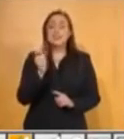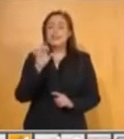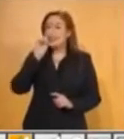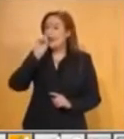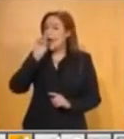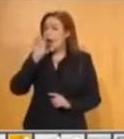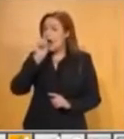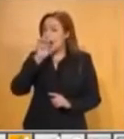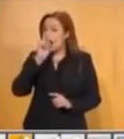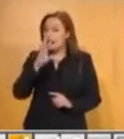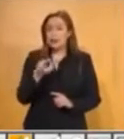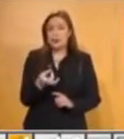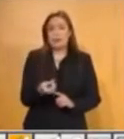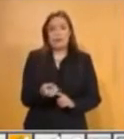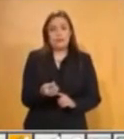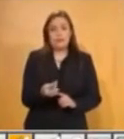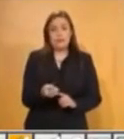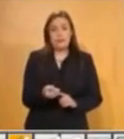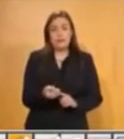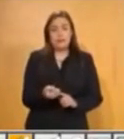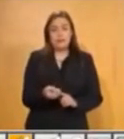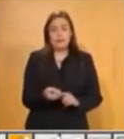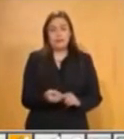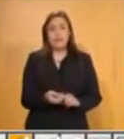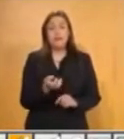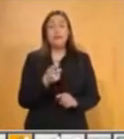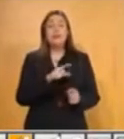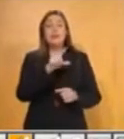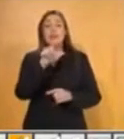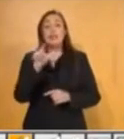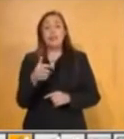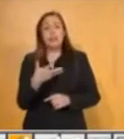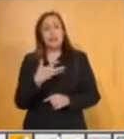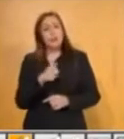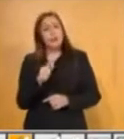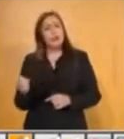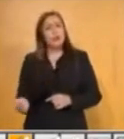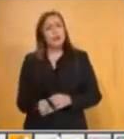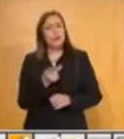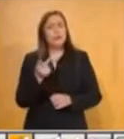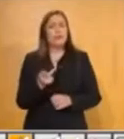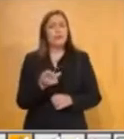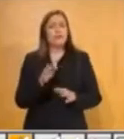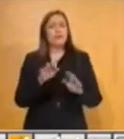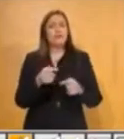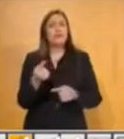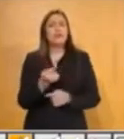we can identify in that comic strip. Then we have another question. What do you think it